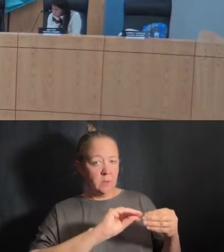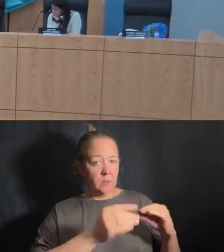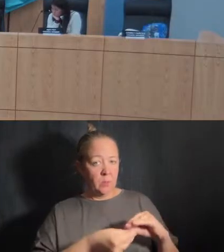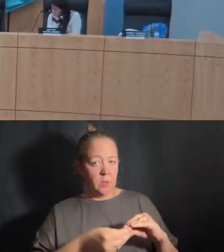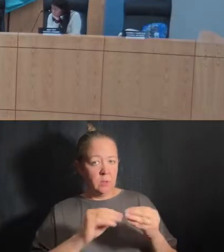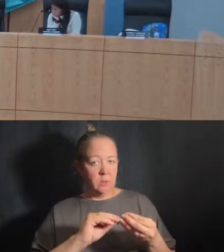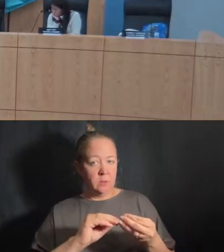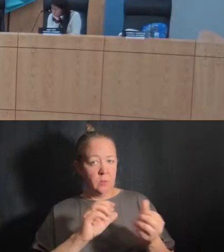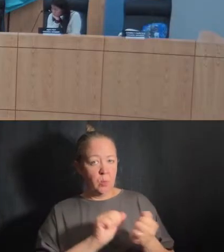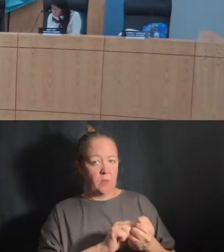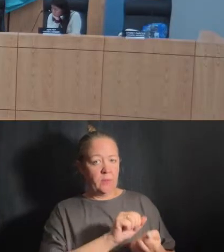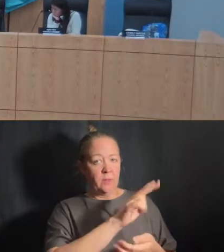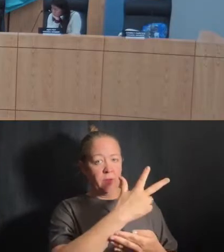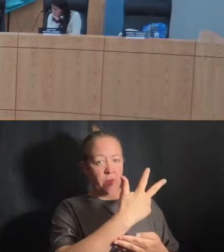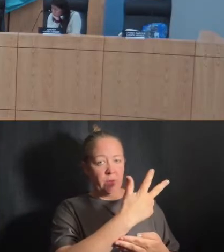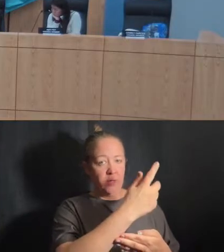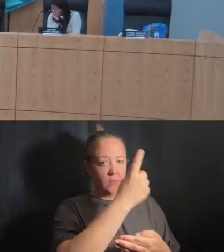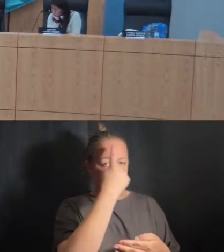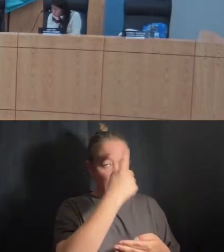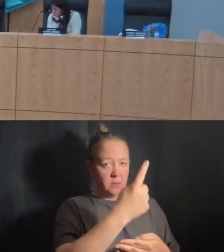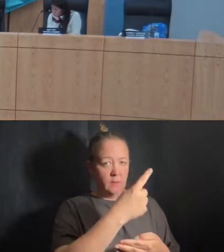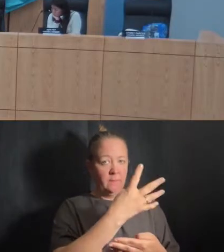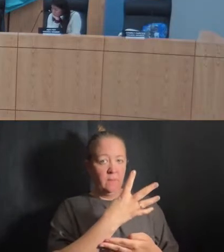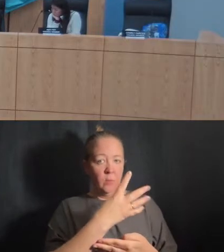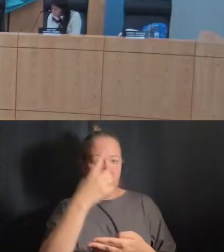a 4 cent, and a 5 cent?